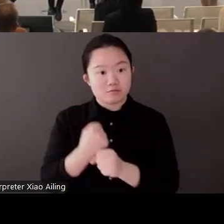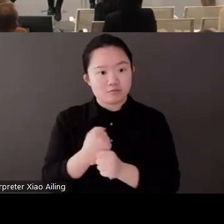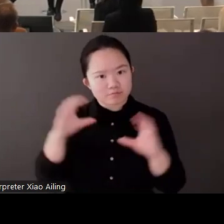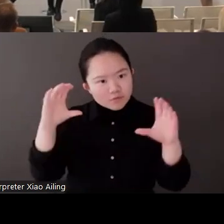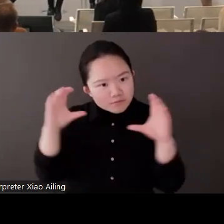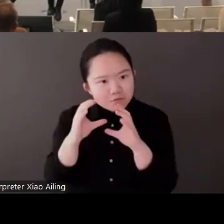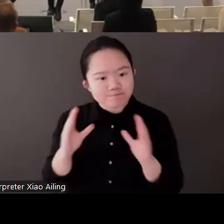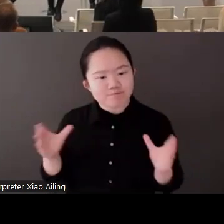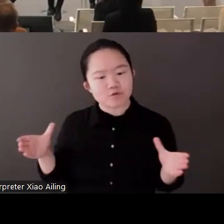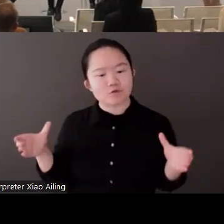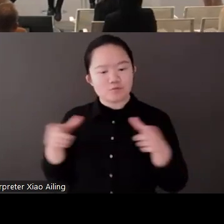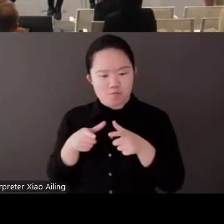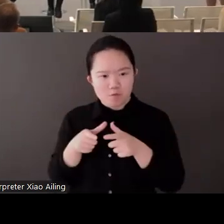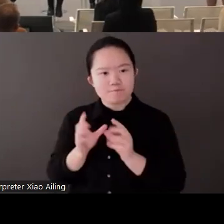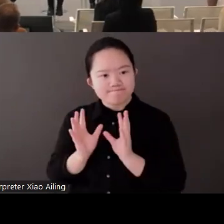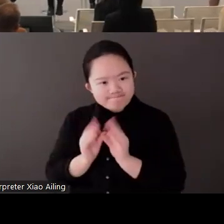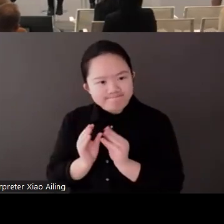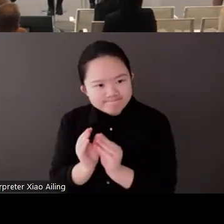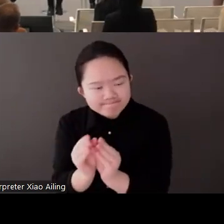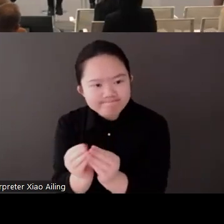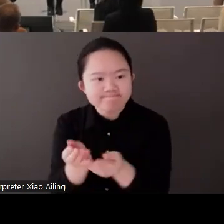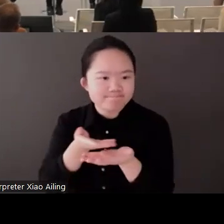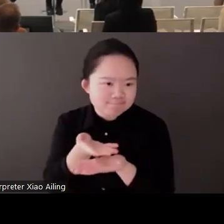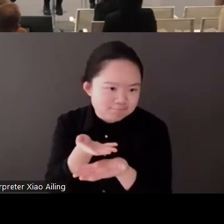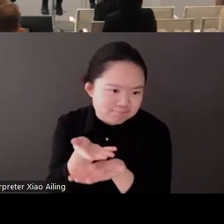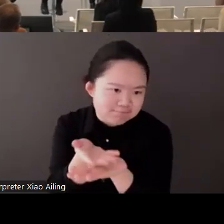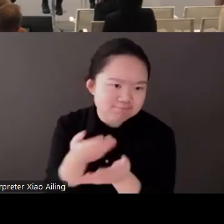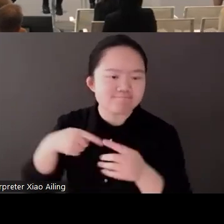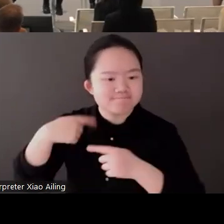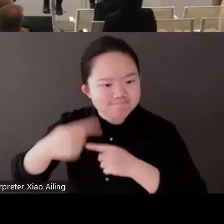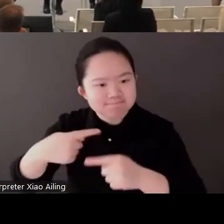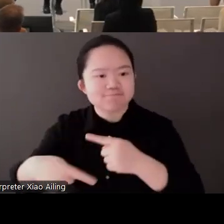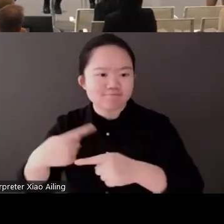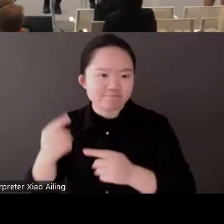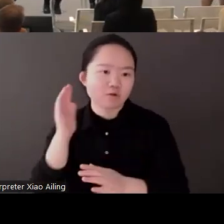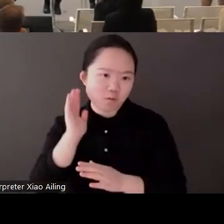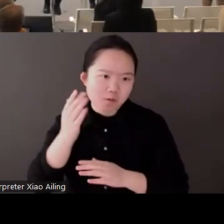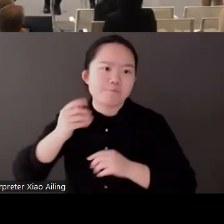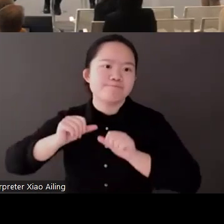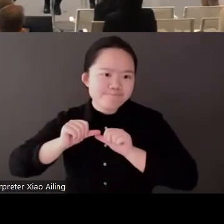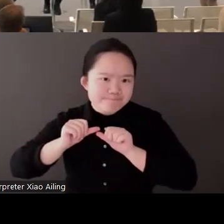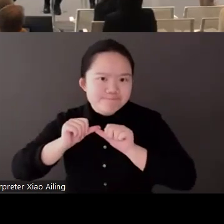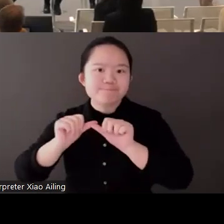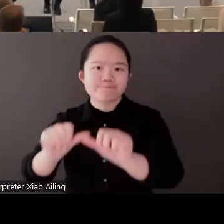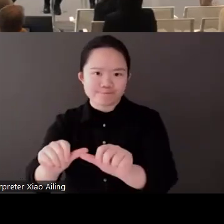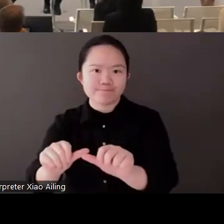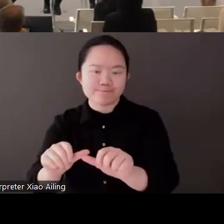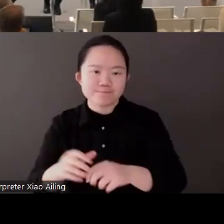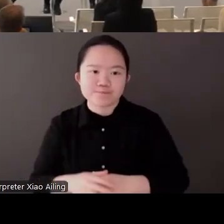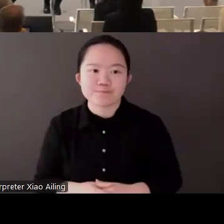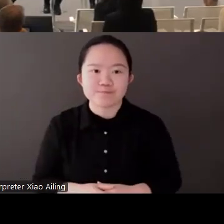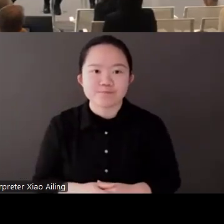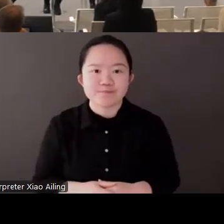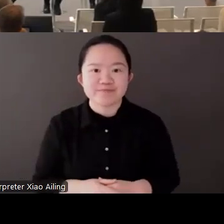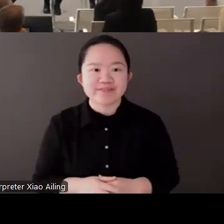add things on top of the certifications we already have. So it's exciting times, and I hope that we can respond to some of your wish